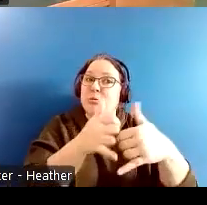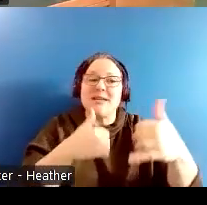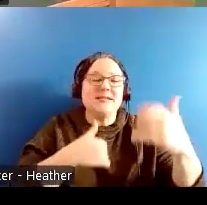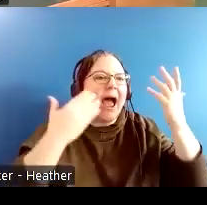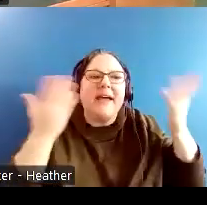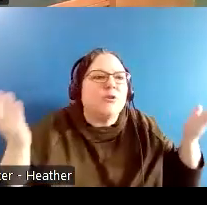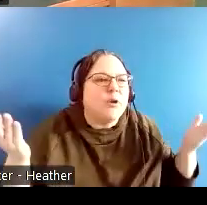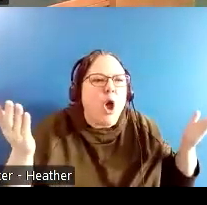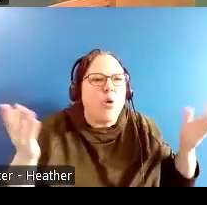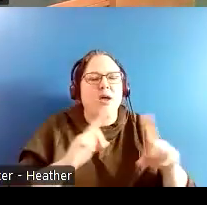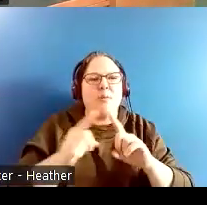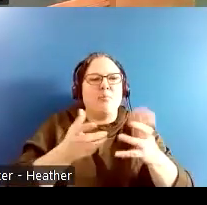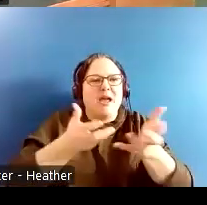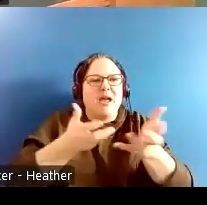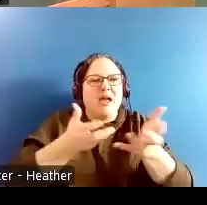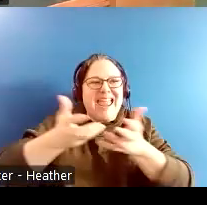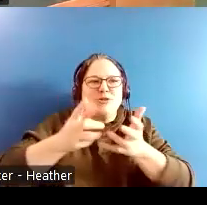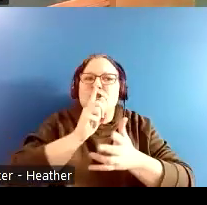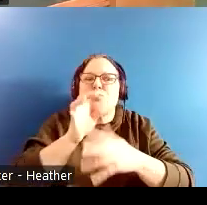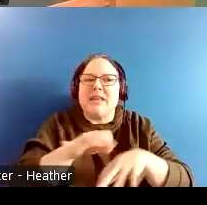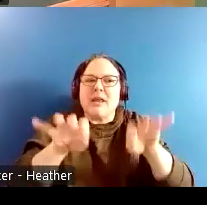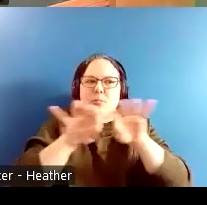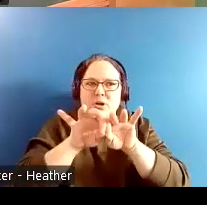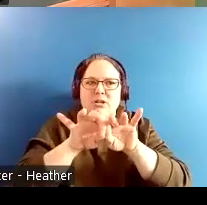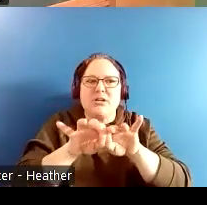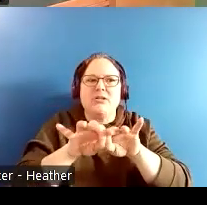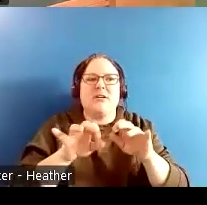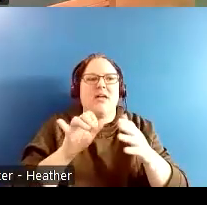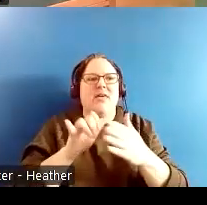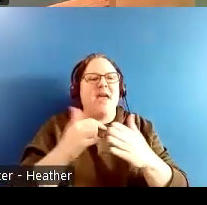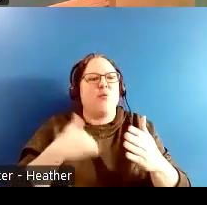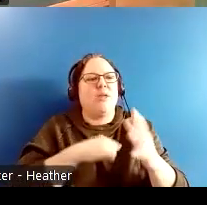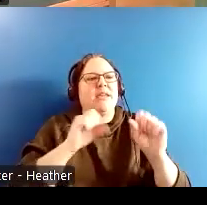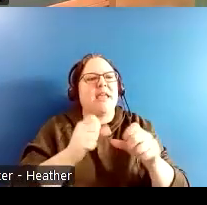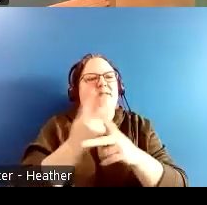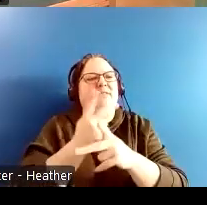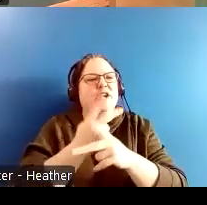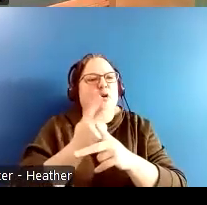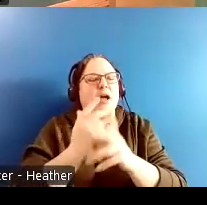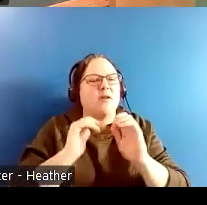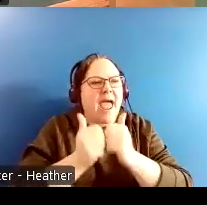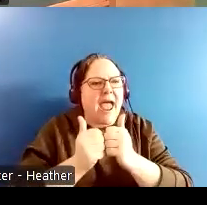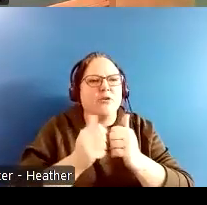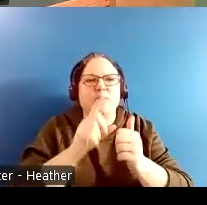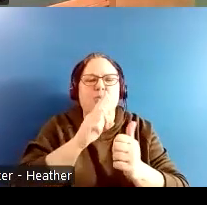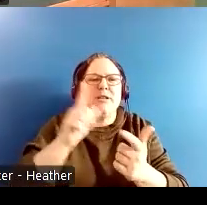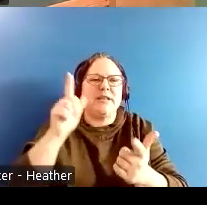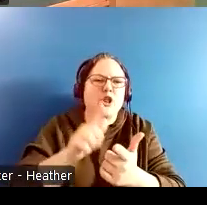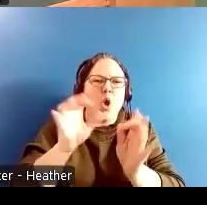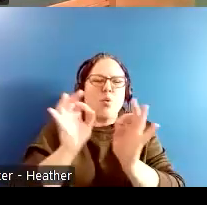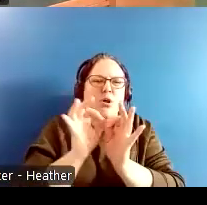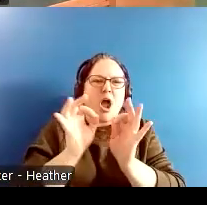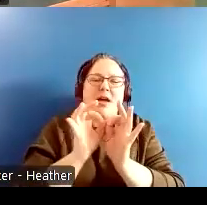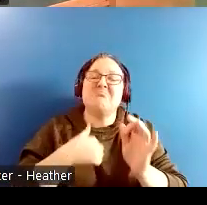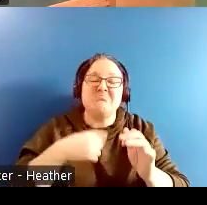the engagement, I know, is going to be really key. So to the extent that we can figure that out at a relatively low cost at scale, I think is